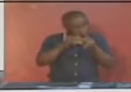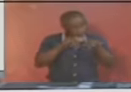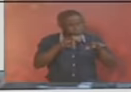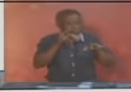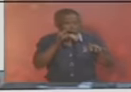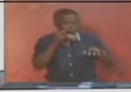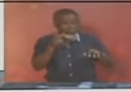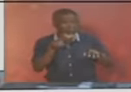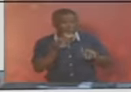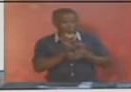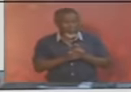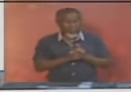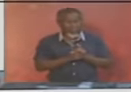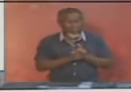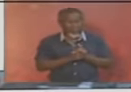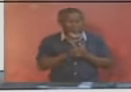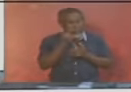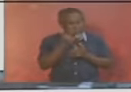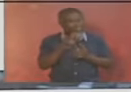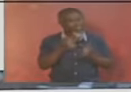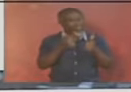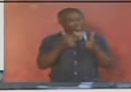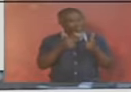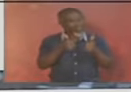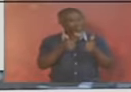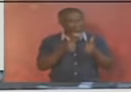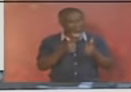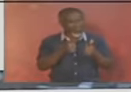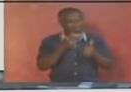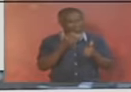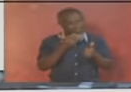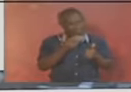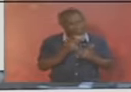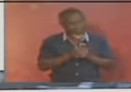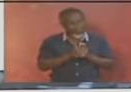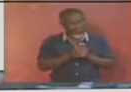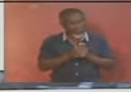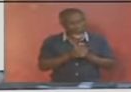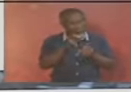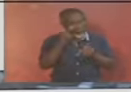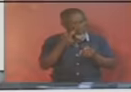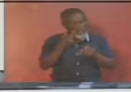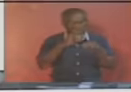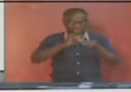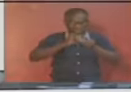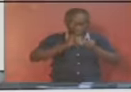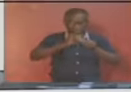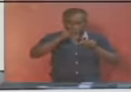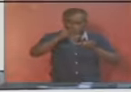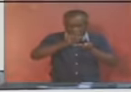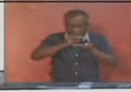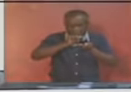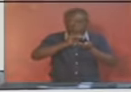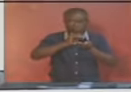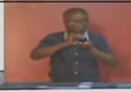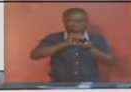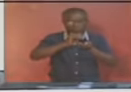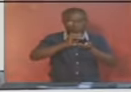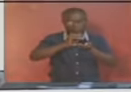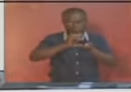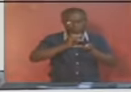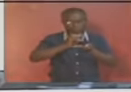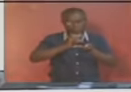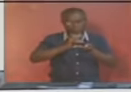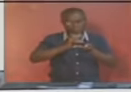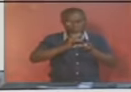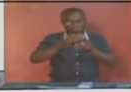in time, and we're seeing the success of that with the lower numbers that we've been seeing over the past few weeks, and with the lower